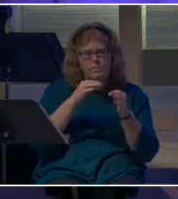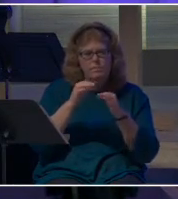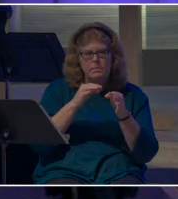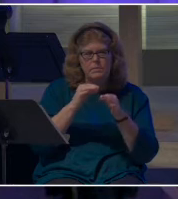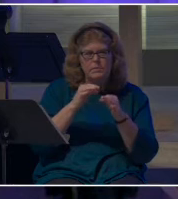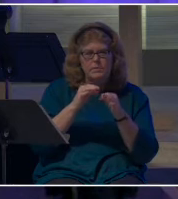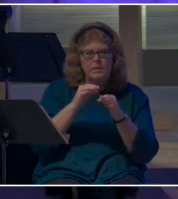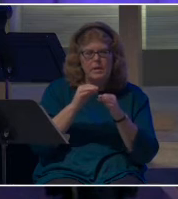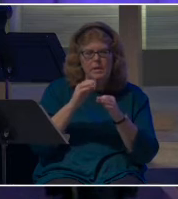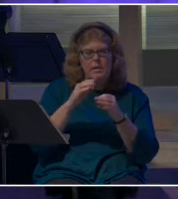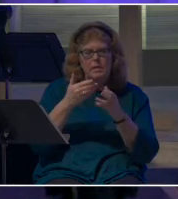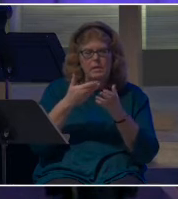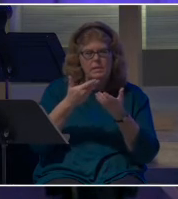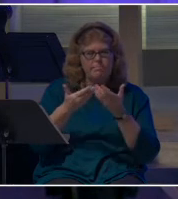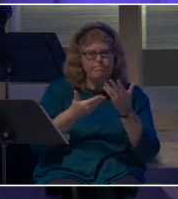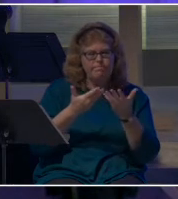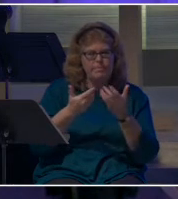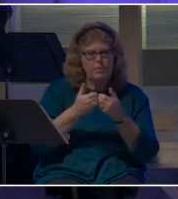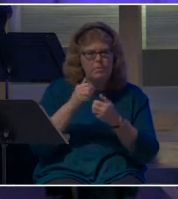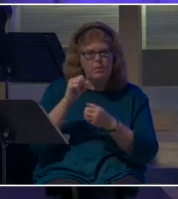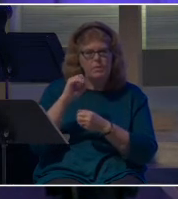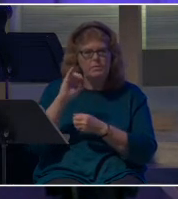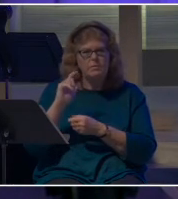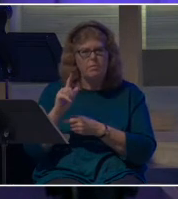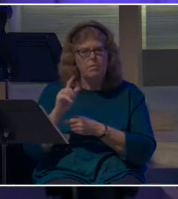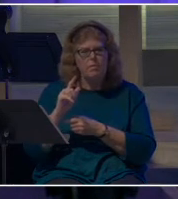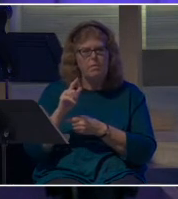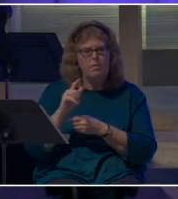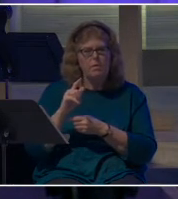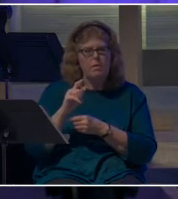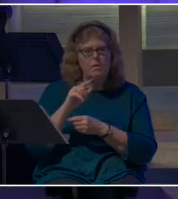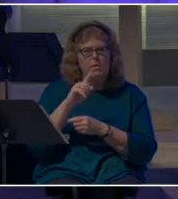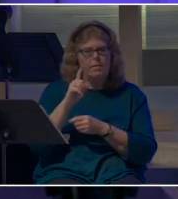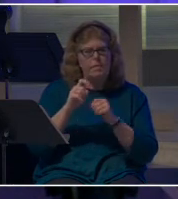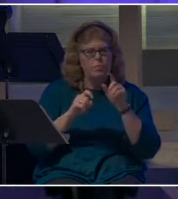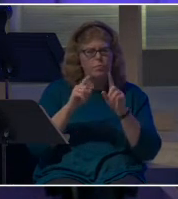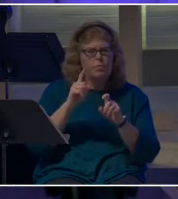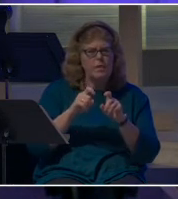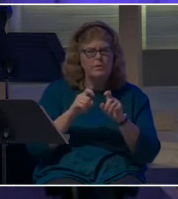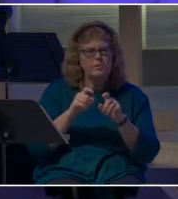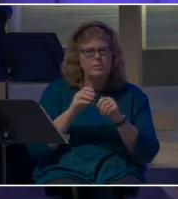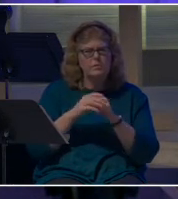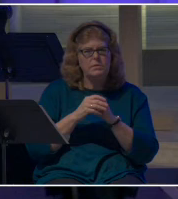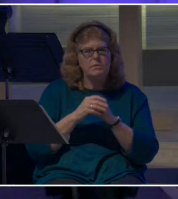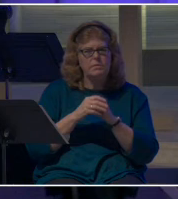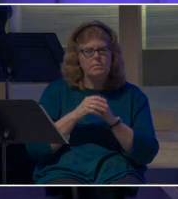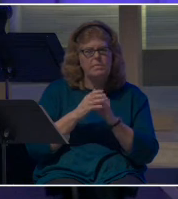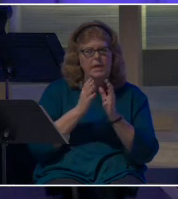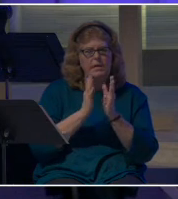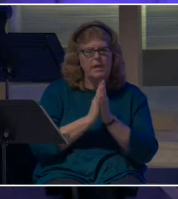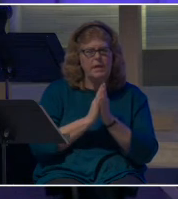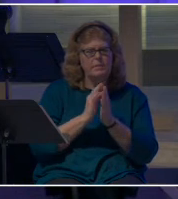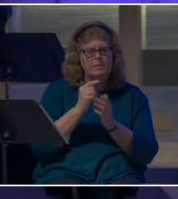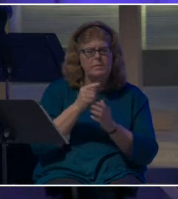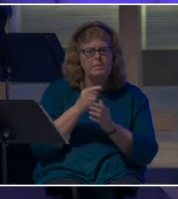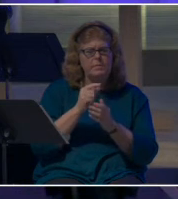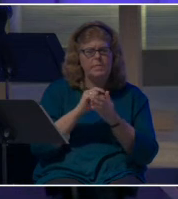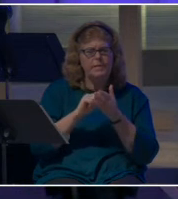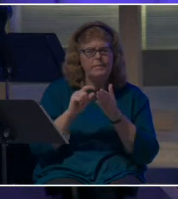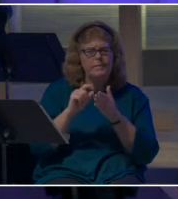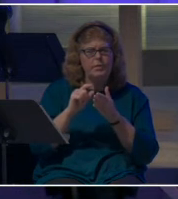in this whole interaction of the question, this rhetorical question that he asked to him in